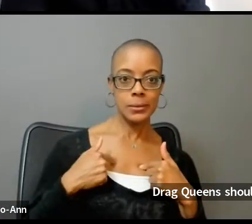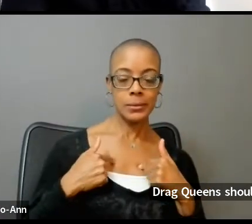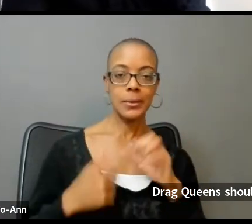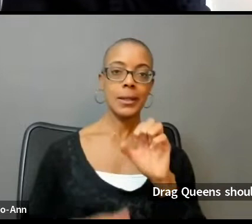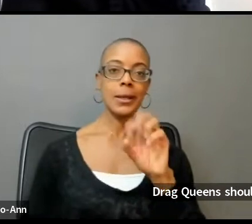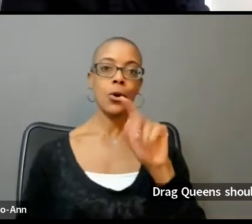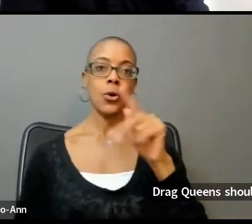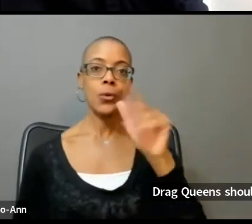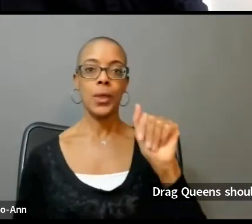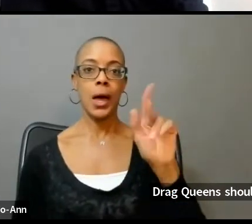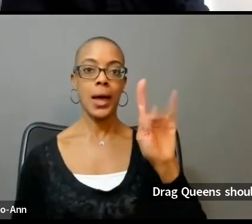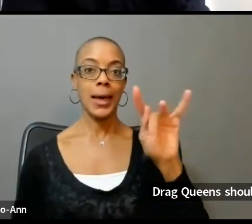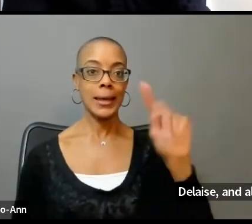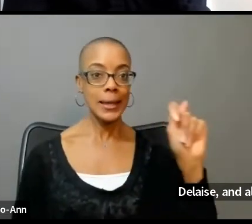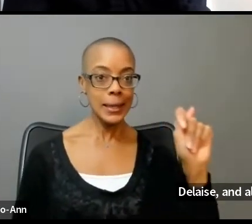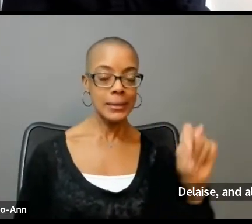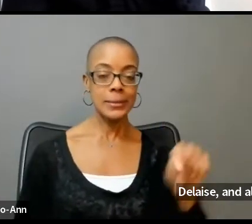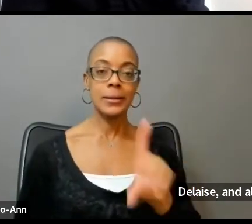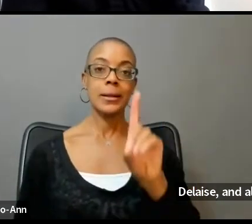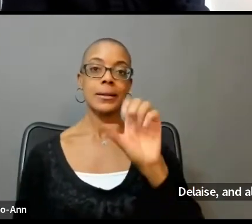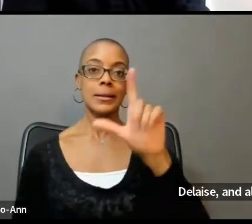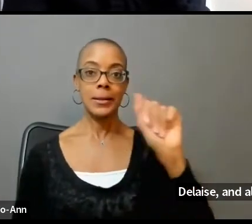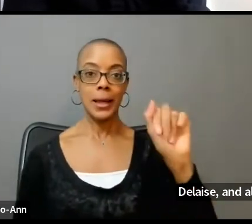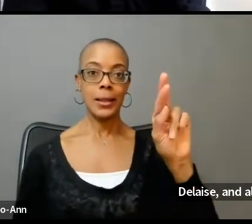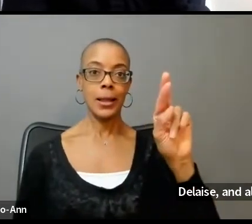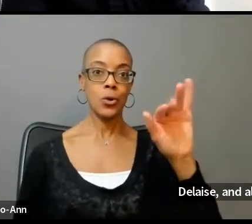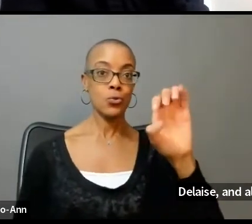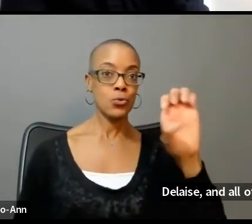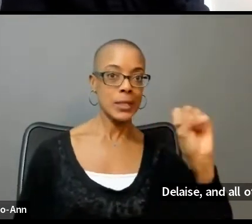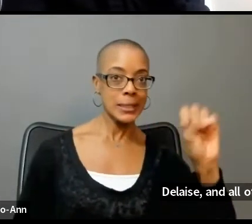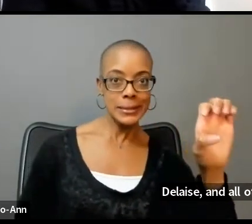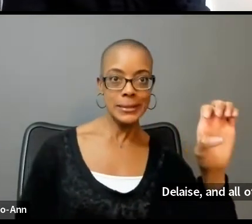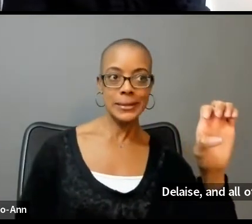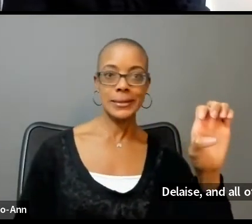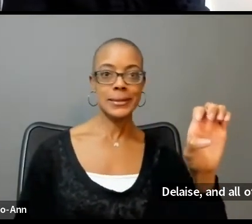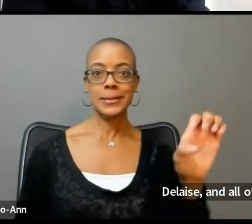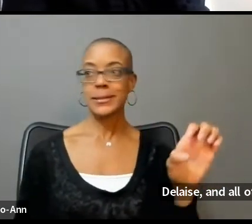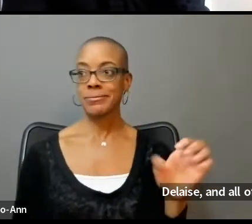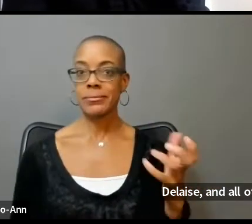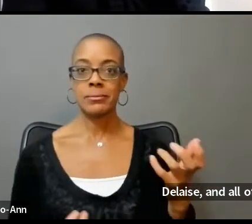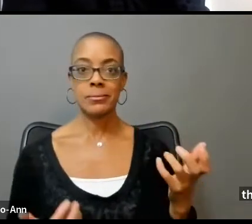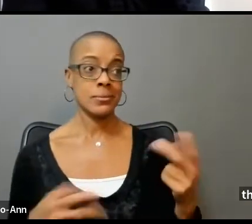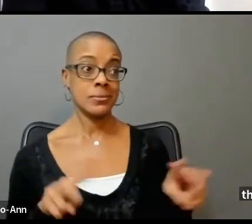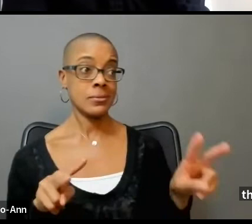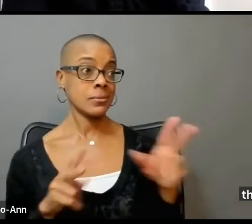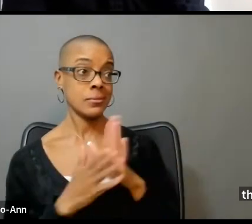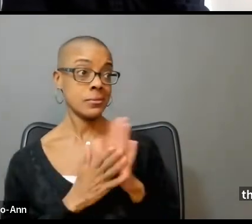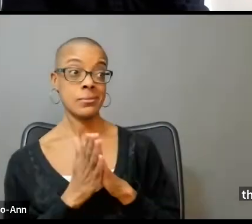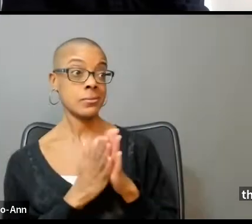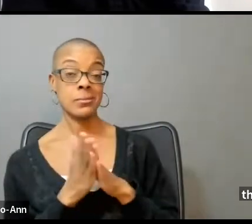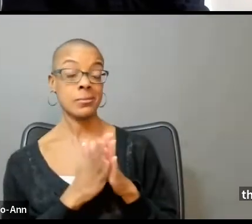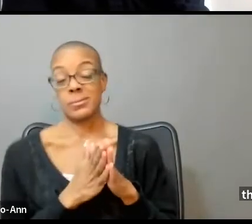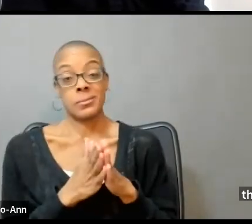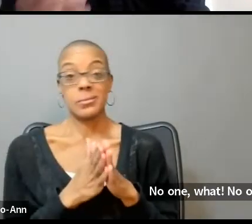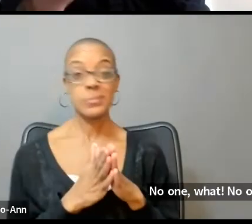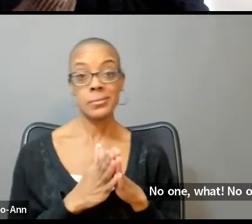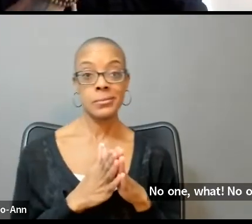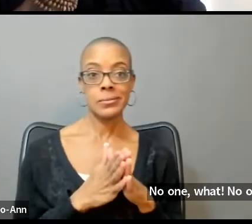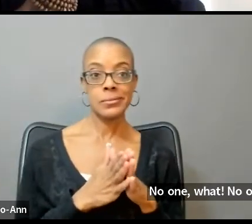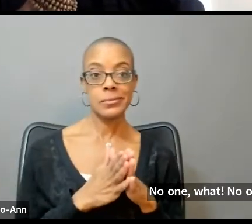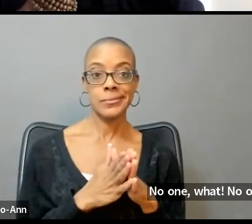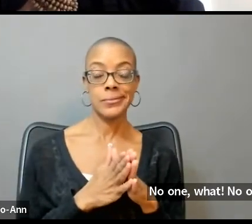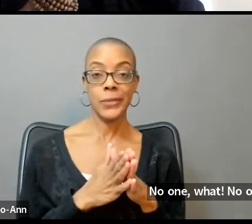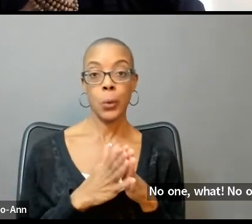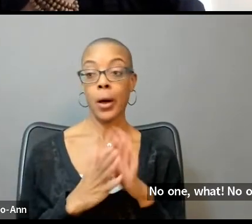classic things that I know, those are wasted. No one wants to see them, according to the managers of these